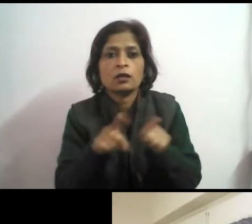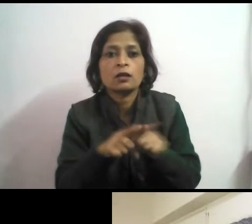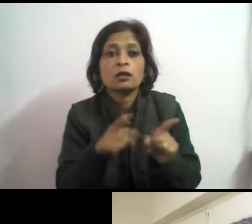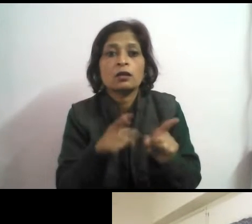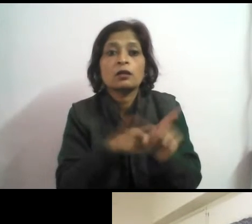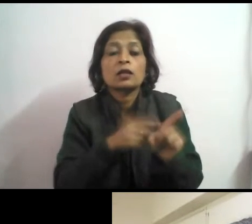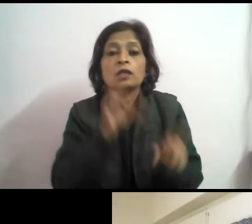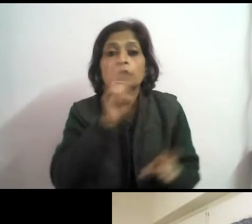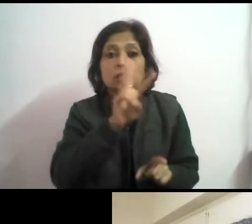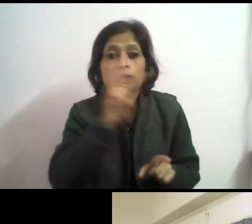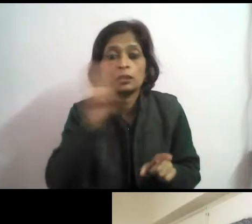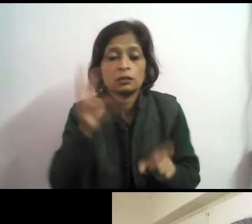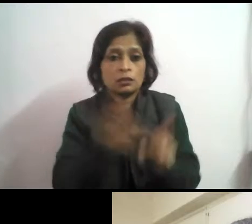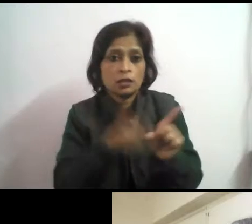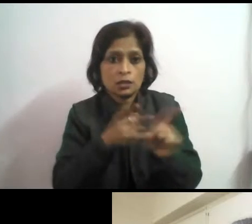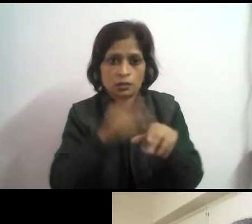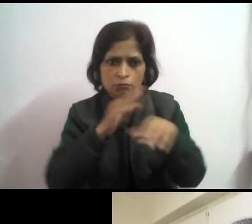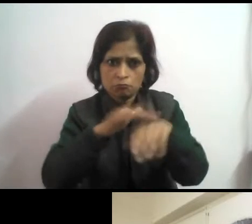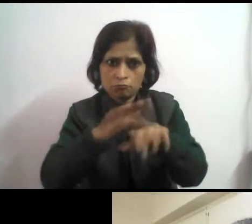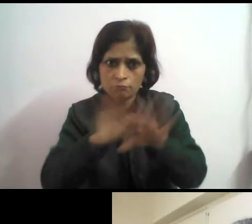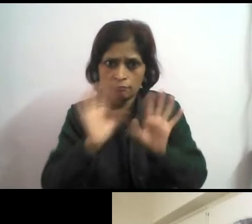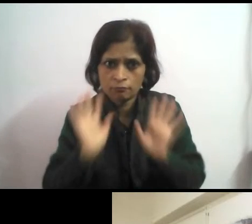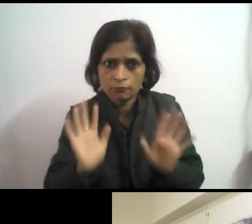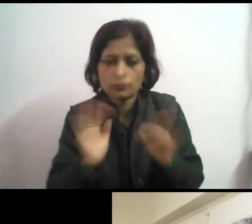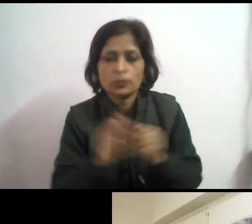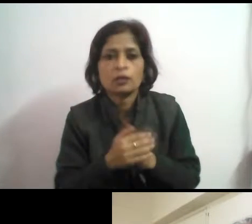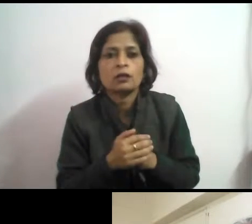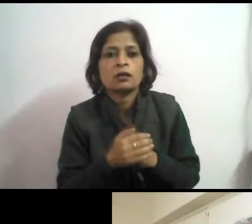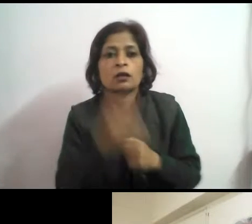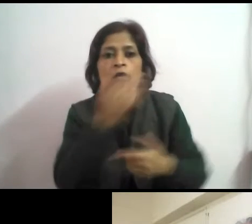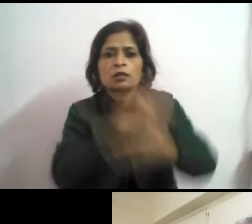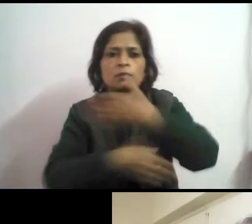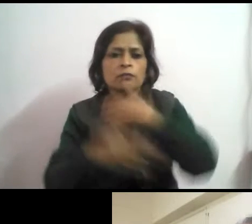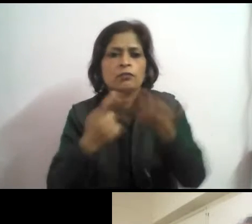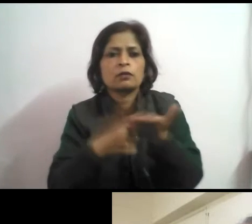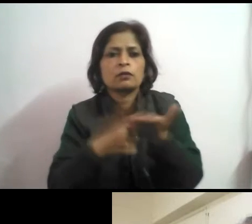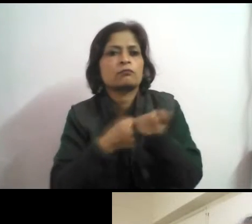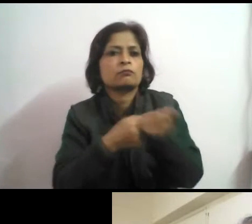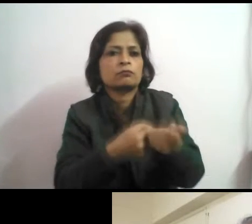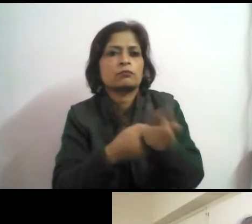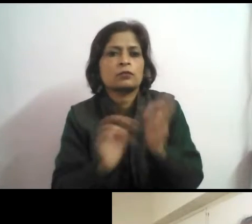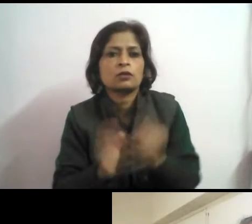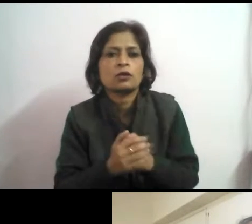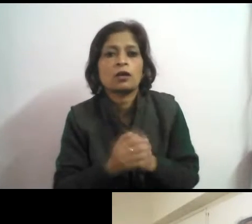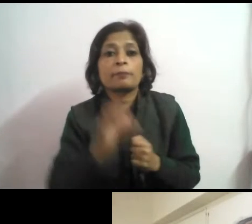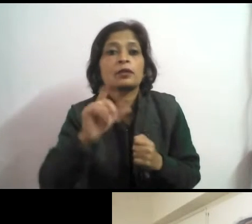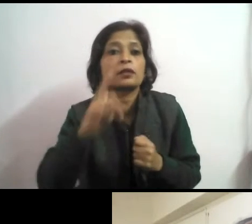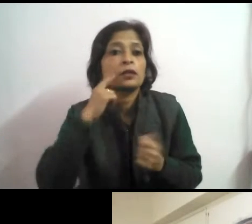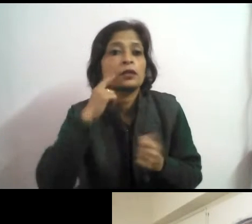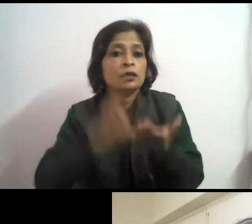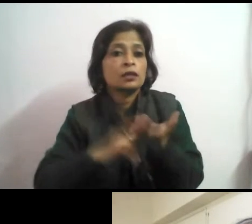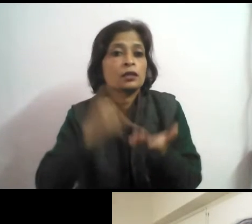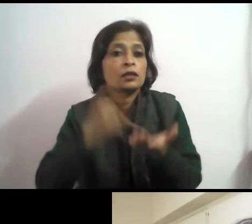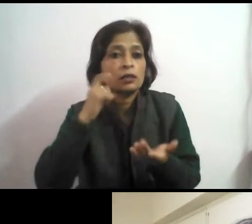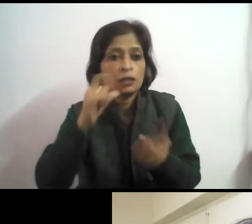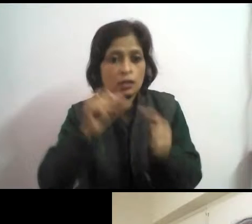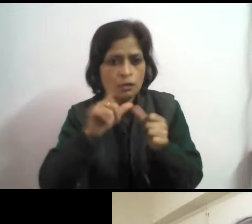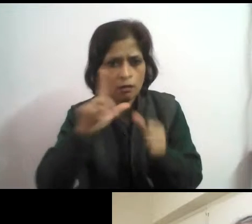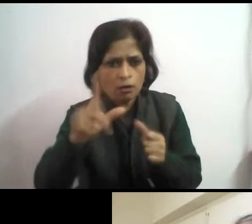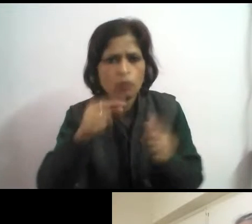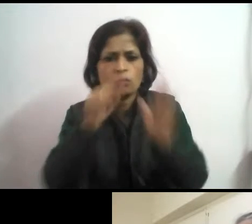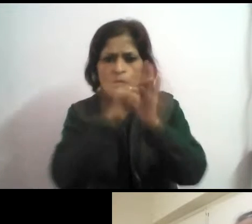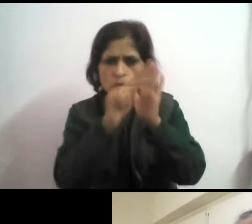years of extensive experience in the field of disability rehabilitation, from clinical, administrative, policy